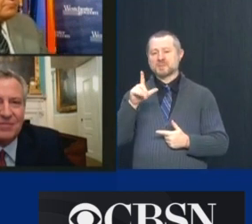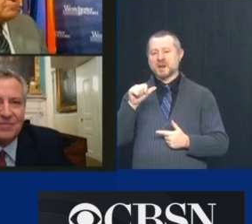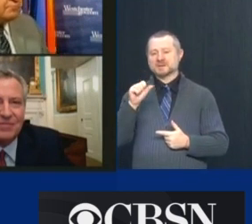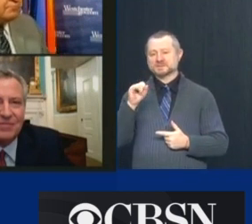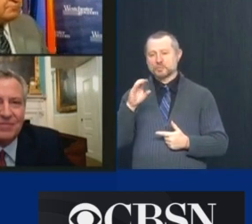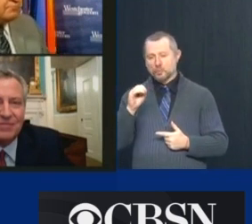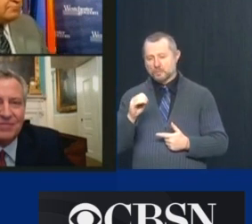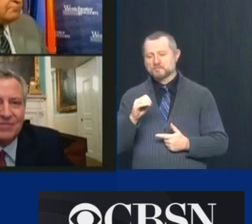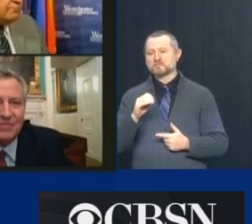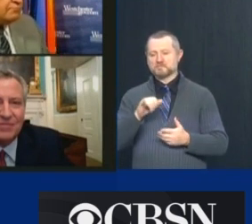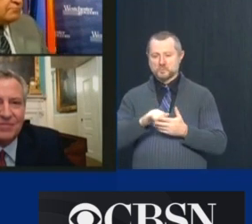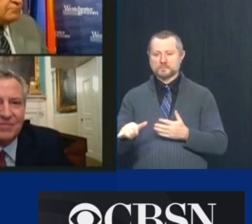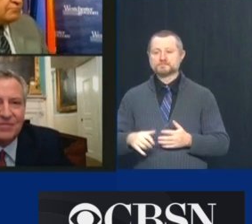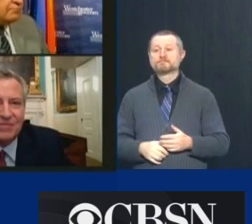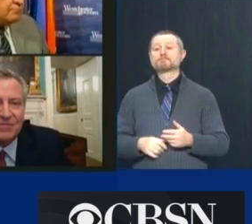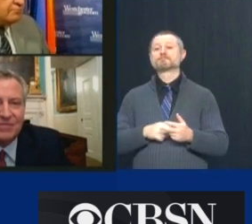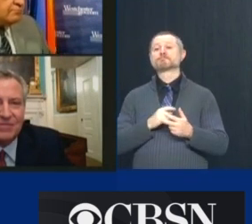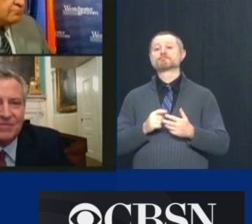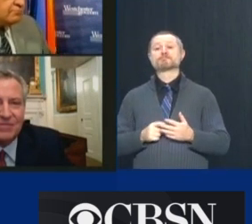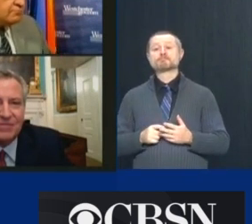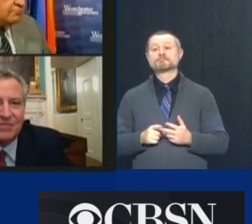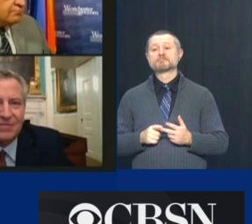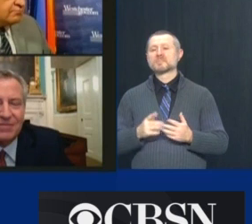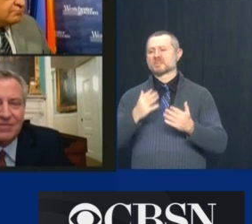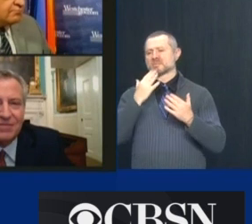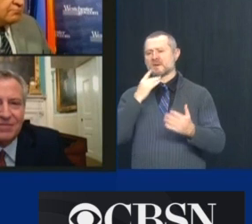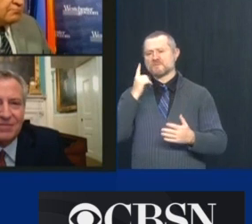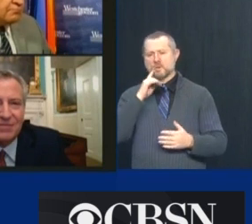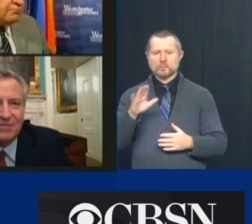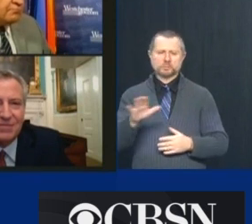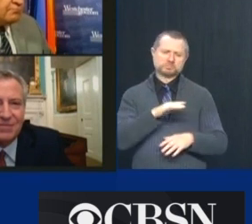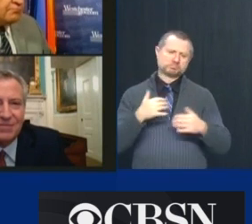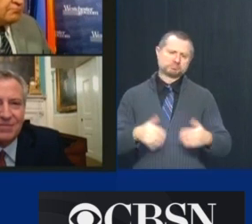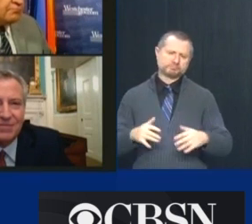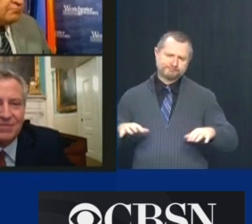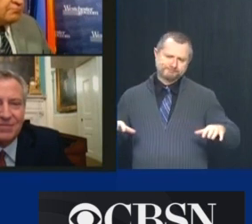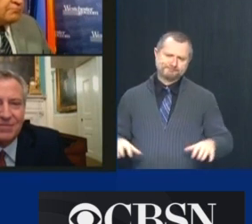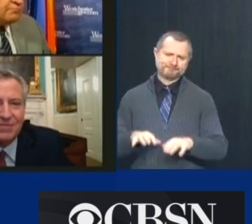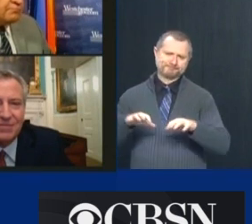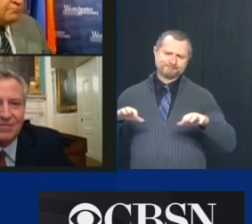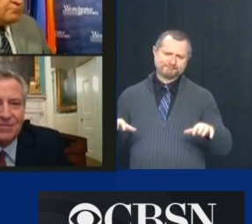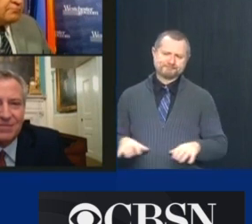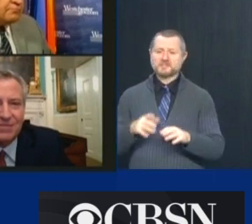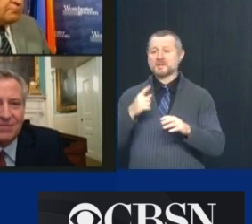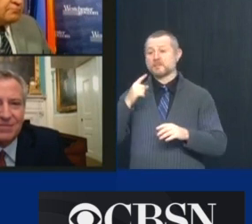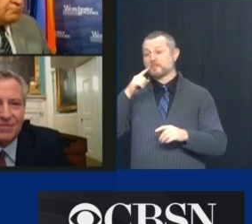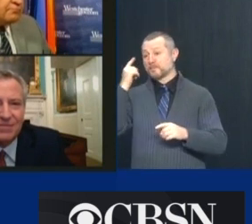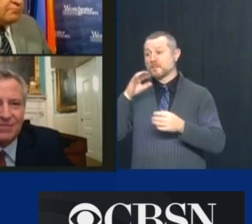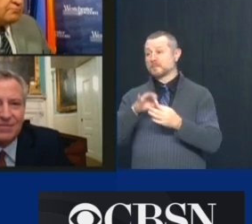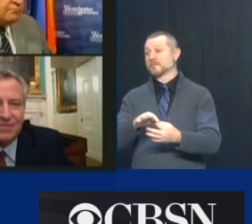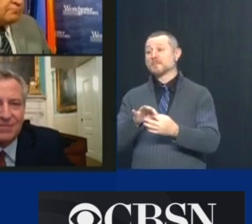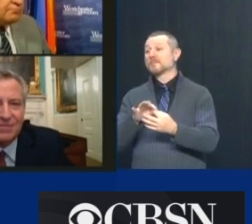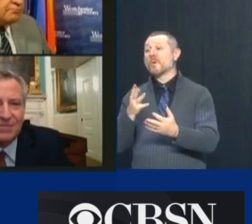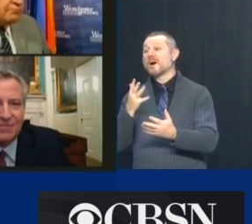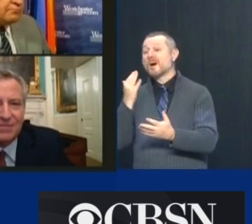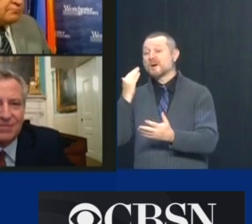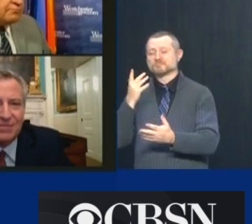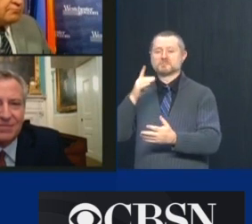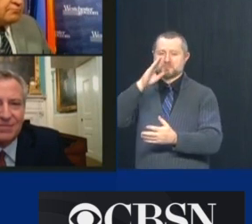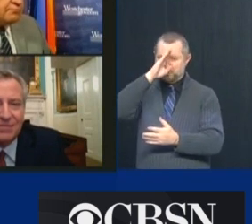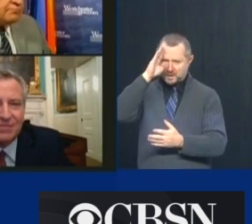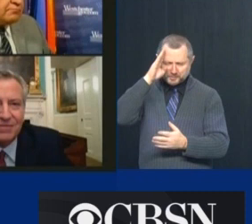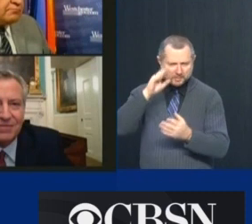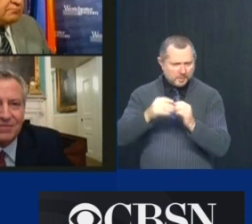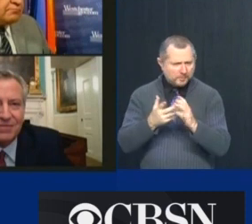thank you for all your good work. And B. Grouse, thank you for all your good work. What do you think about the hospital situation and what we are looking